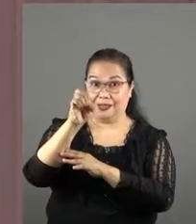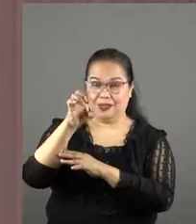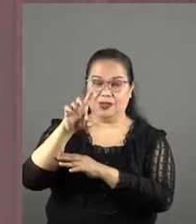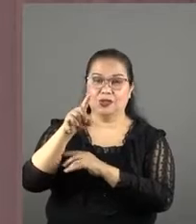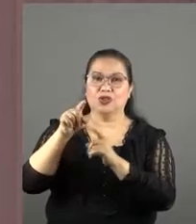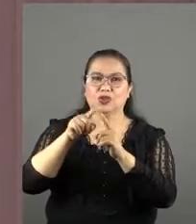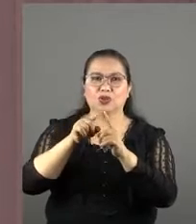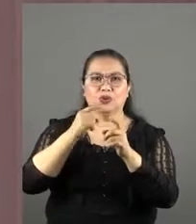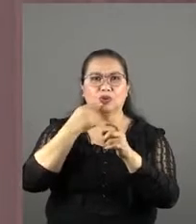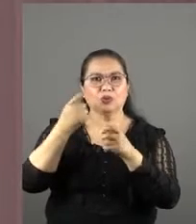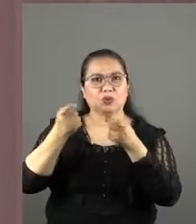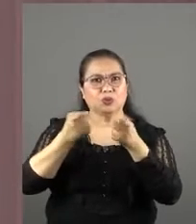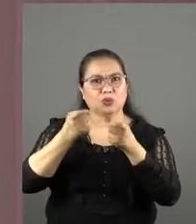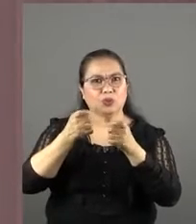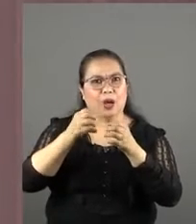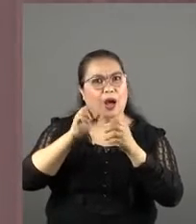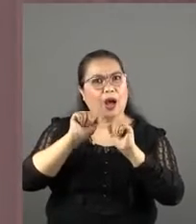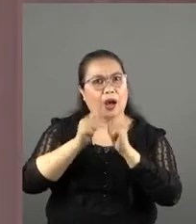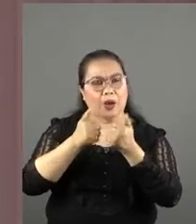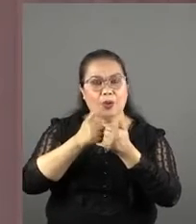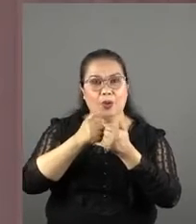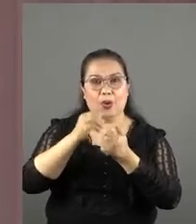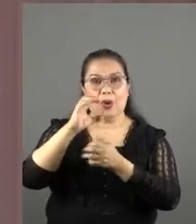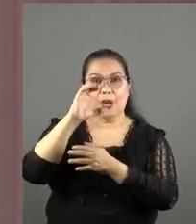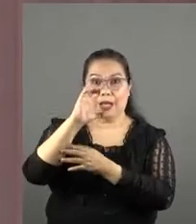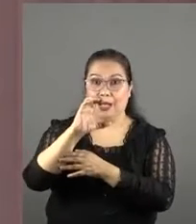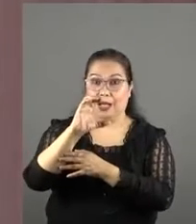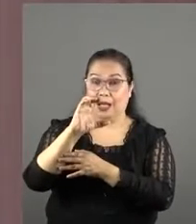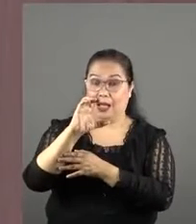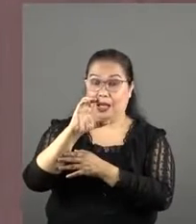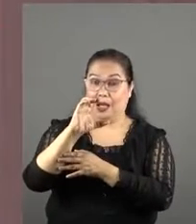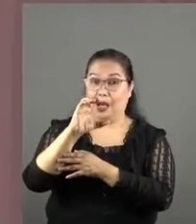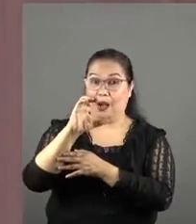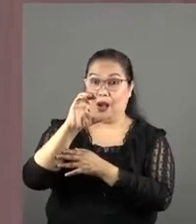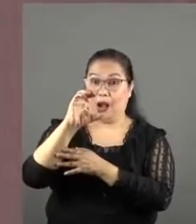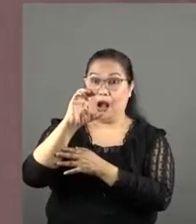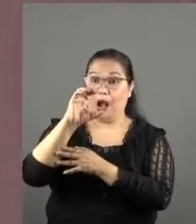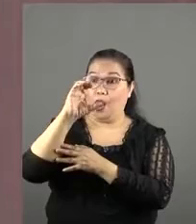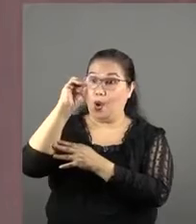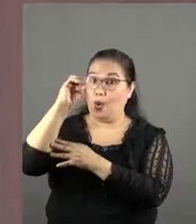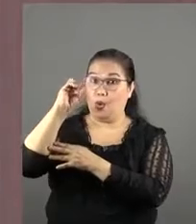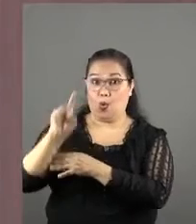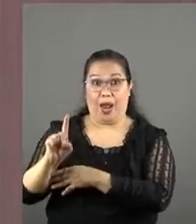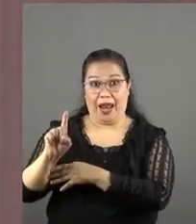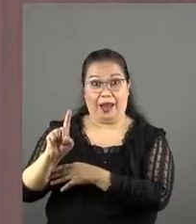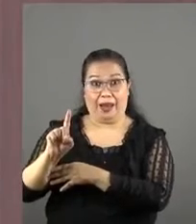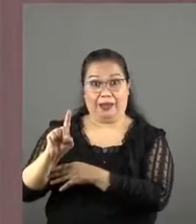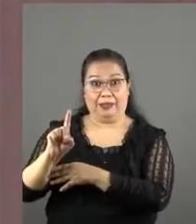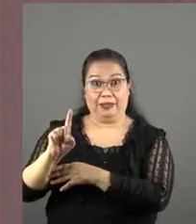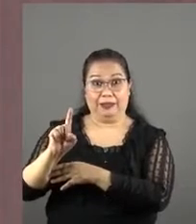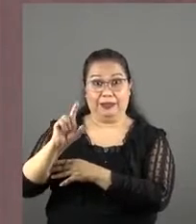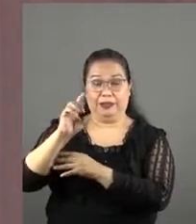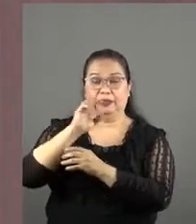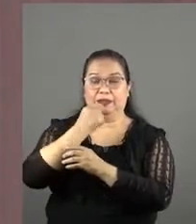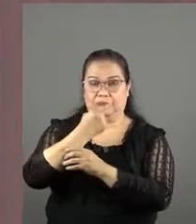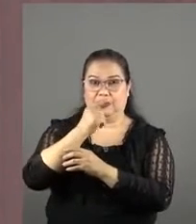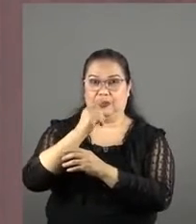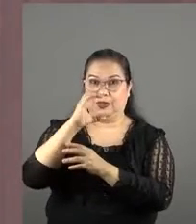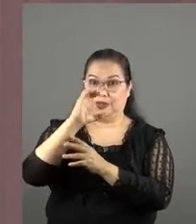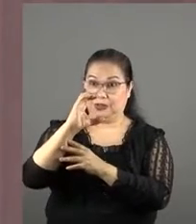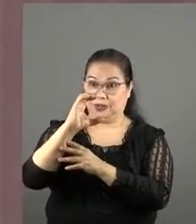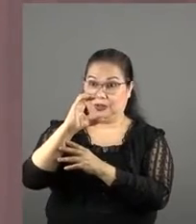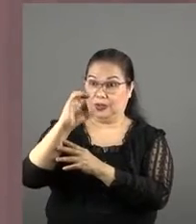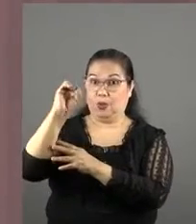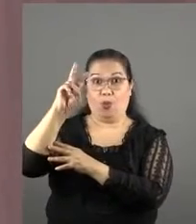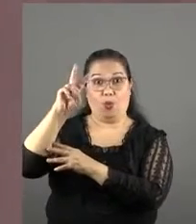managed well. One of them is carbon monoxide. You know that. Your cars release that. If you have carbon